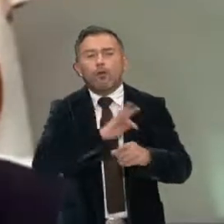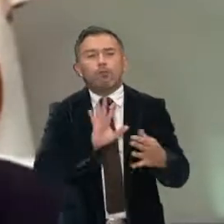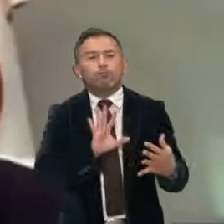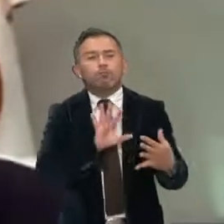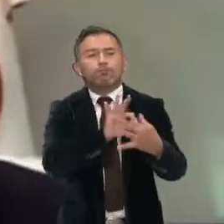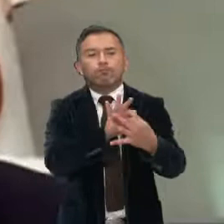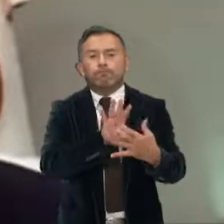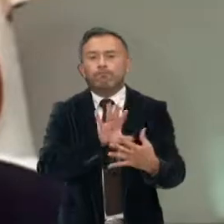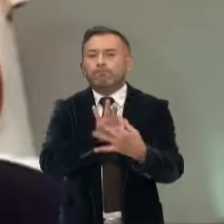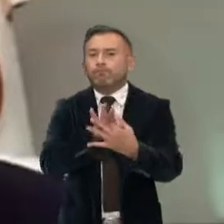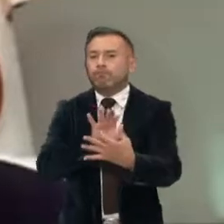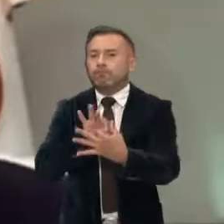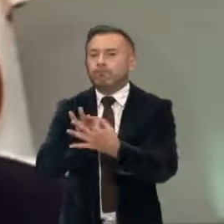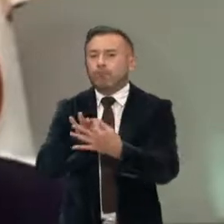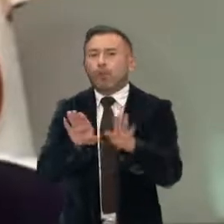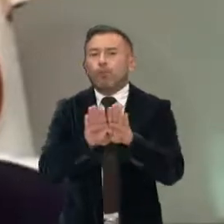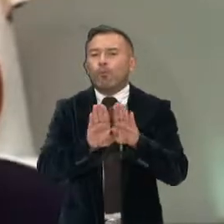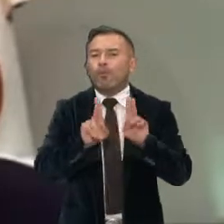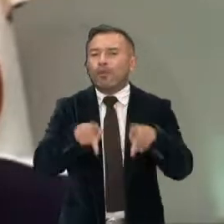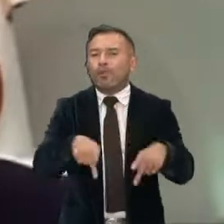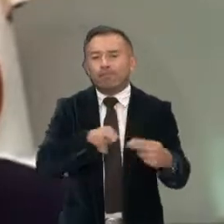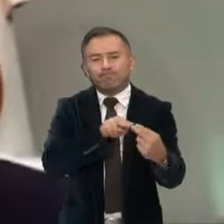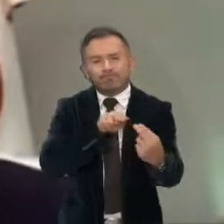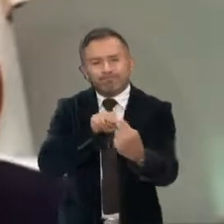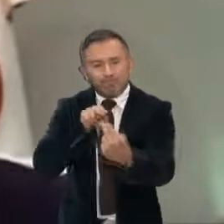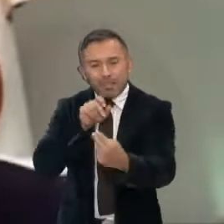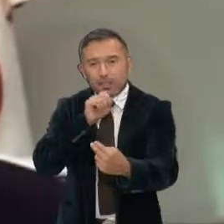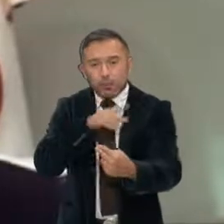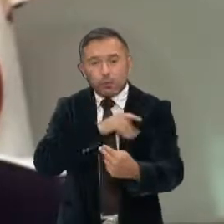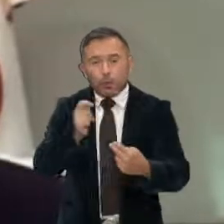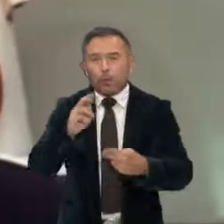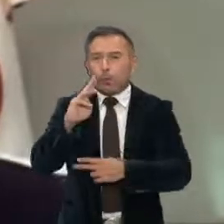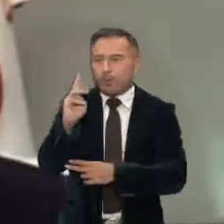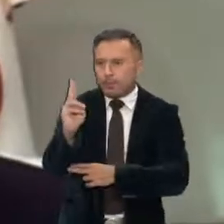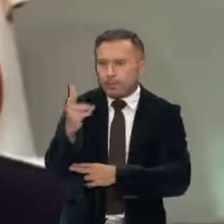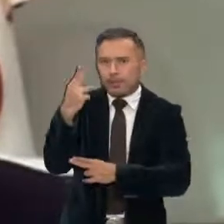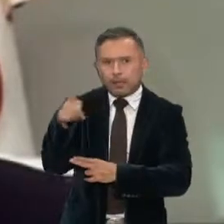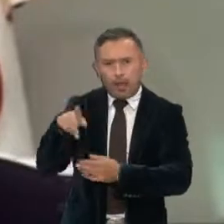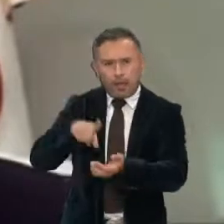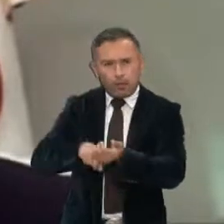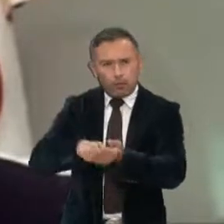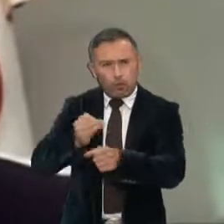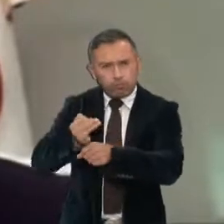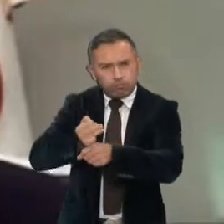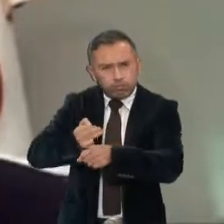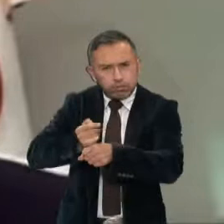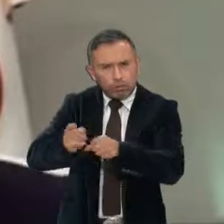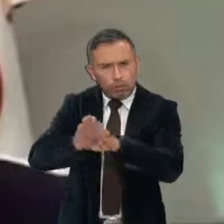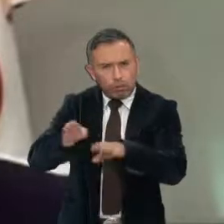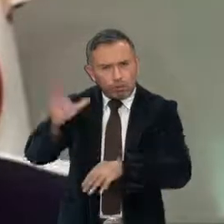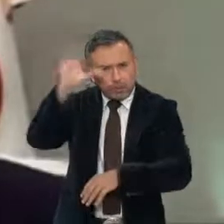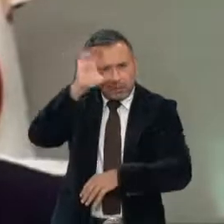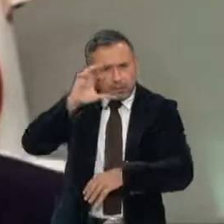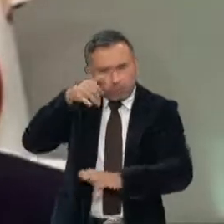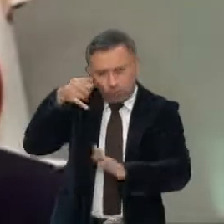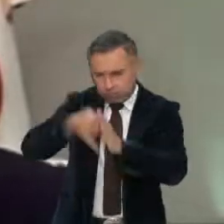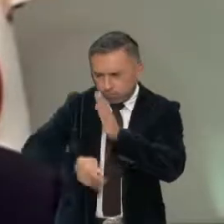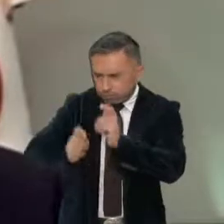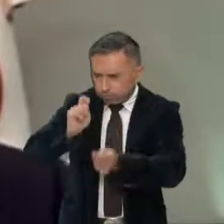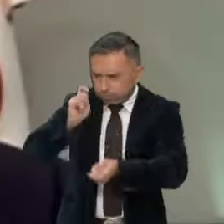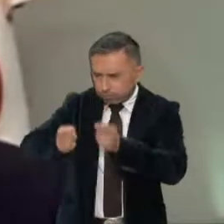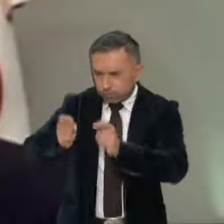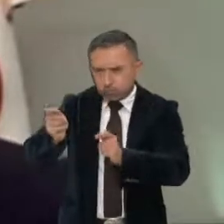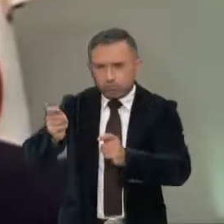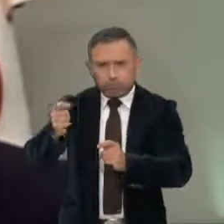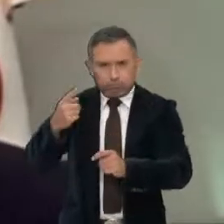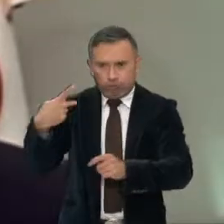between the electoral organizations and also among universities who are the source of scientific